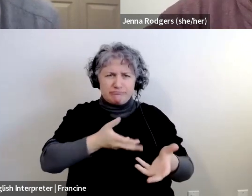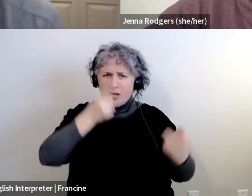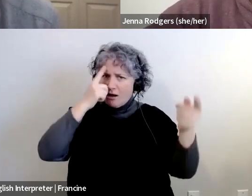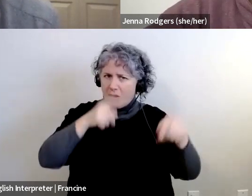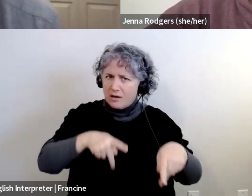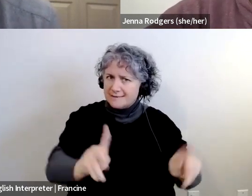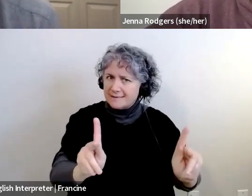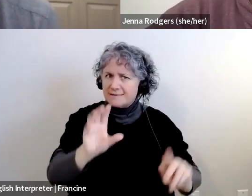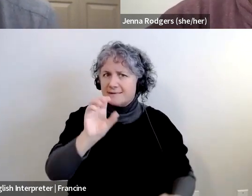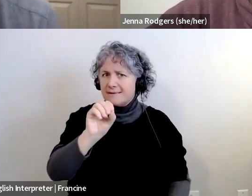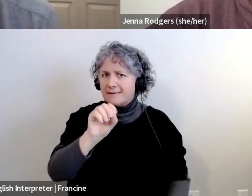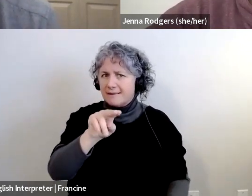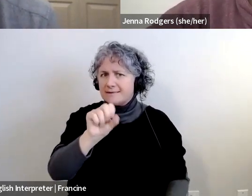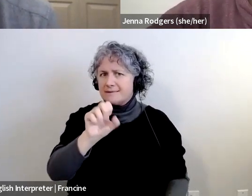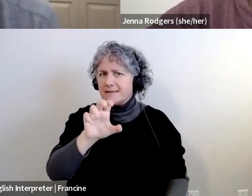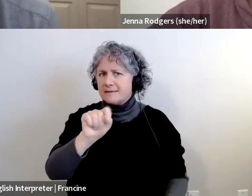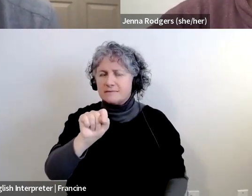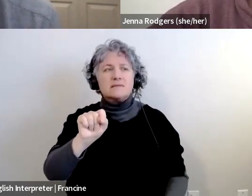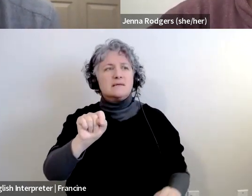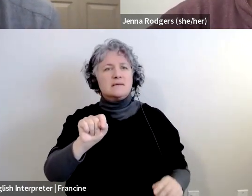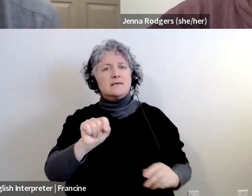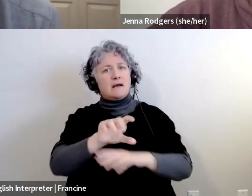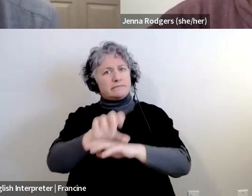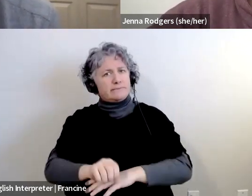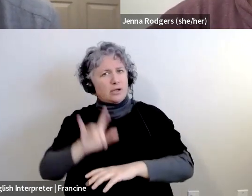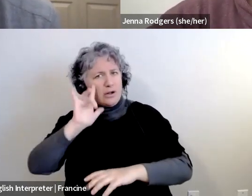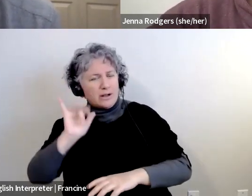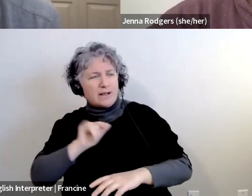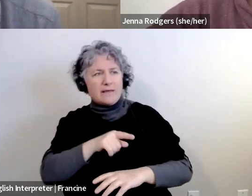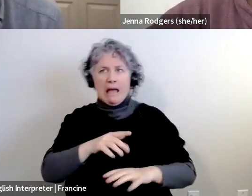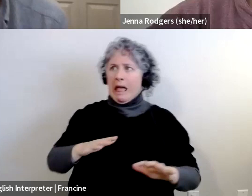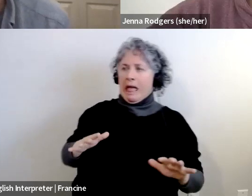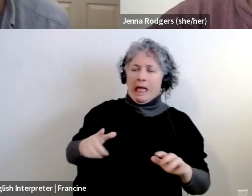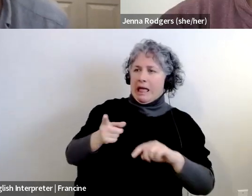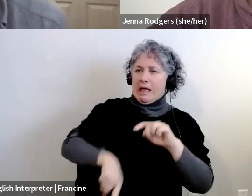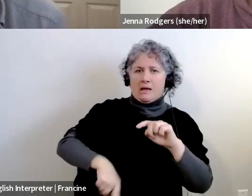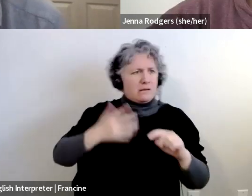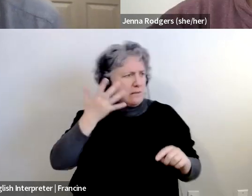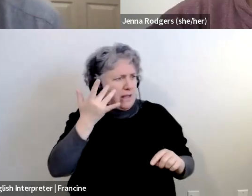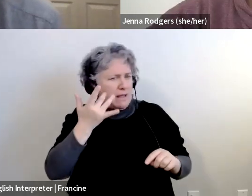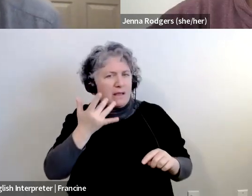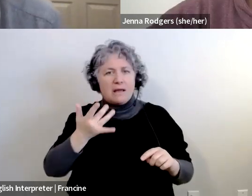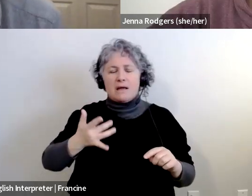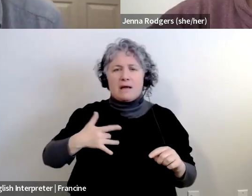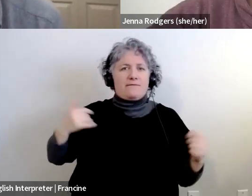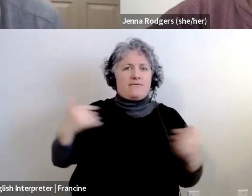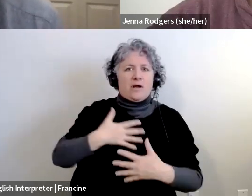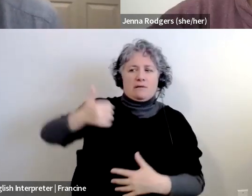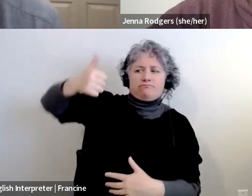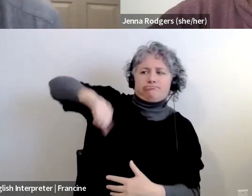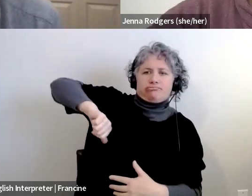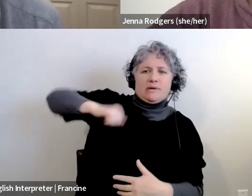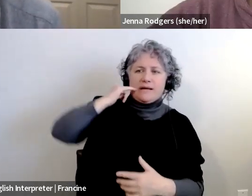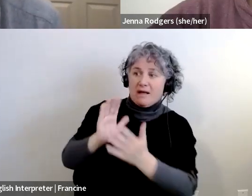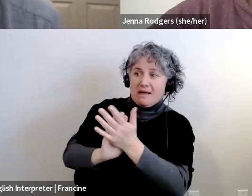of consent, and we would ignore some of the social barriers that they were facing. For example, rejection. They would be made fun of